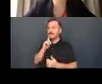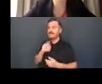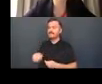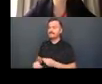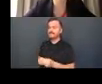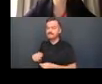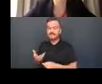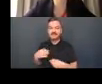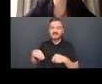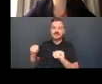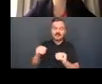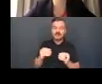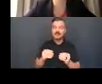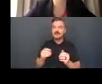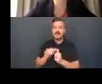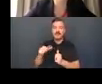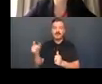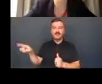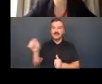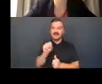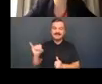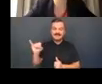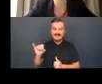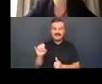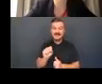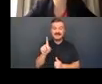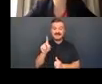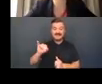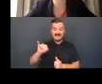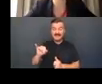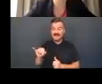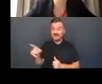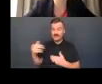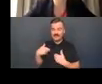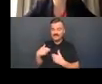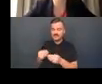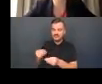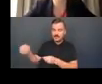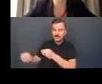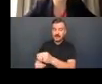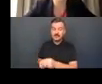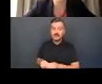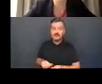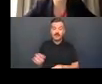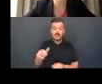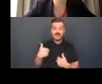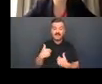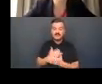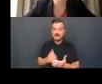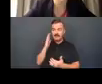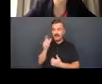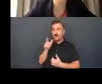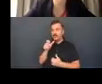bartering and trading with other SSI or SSDI recipients, and making use of personal connections